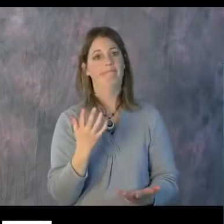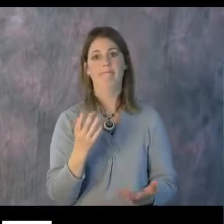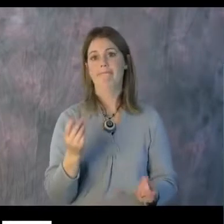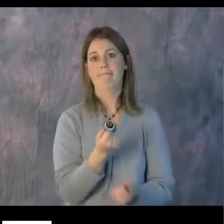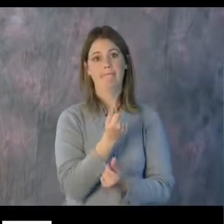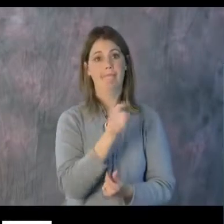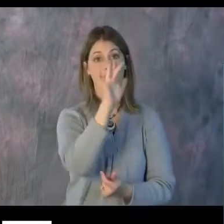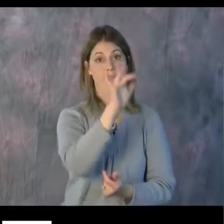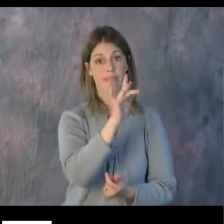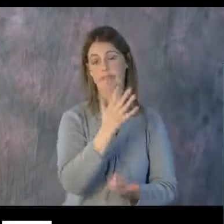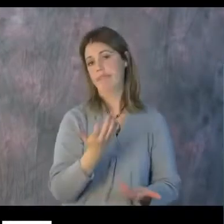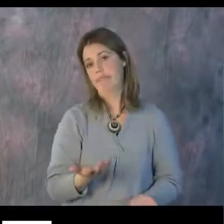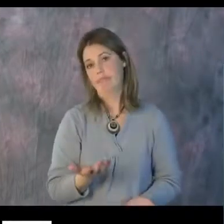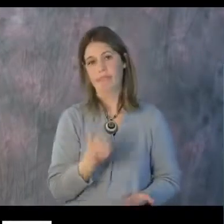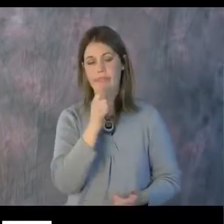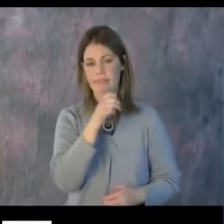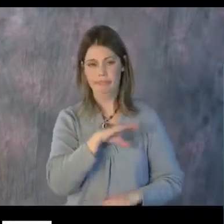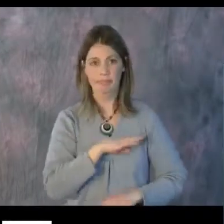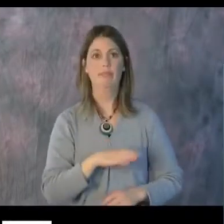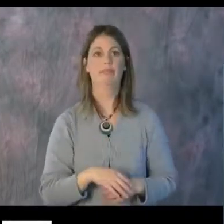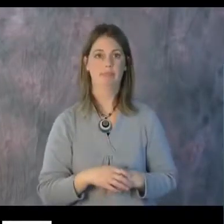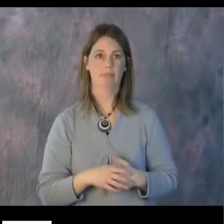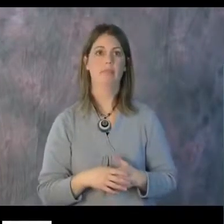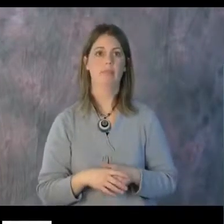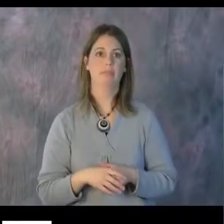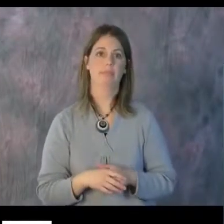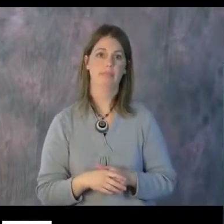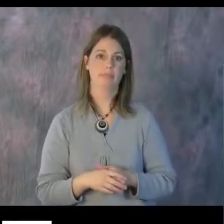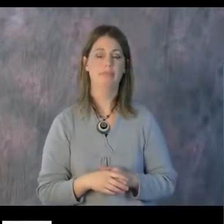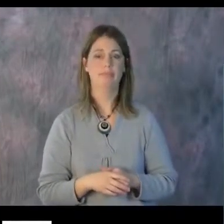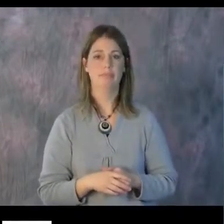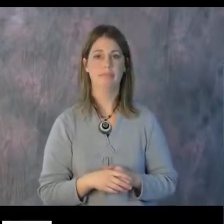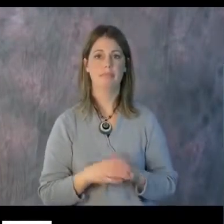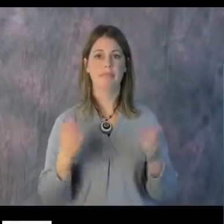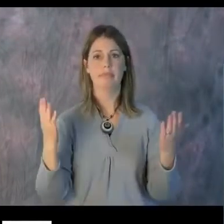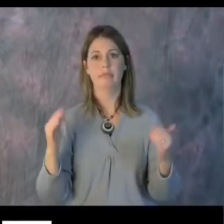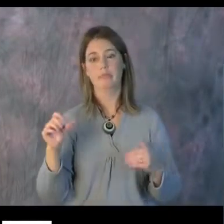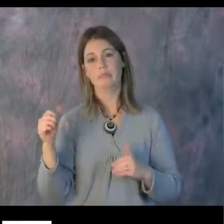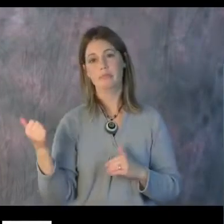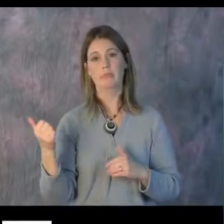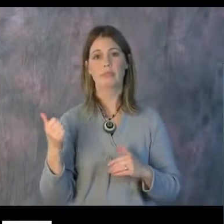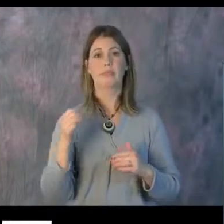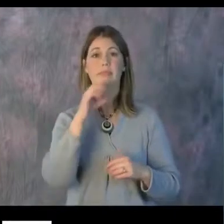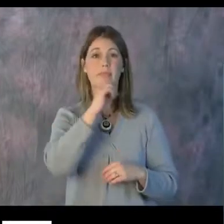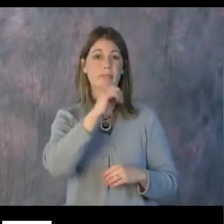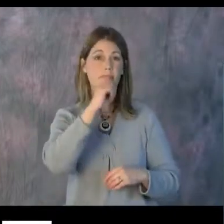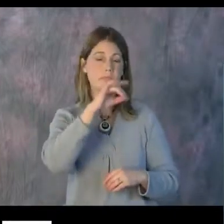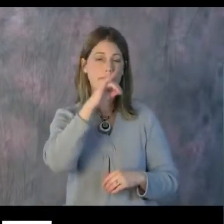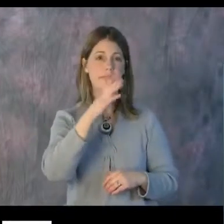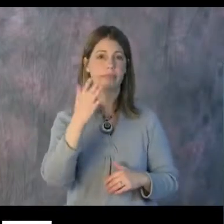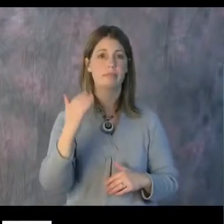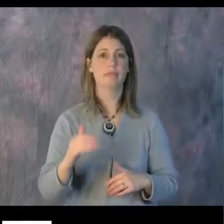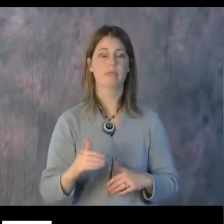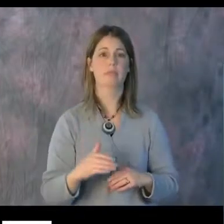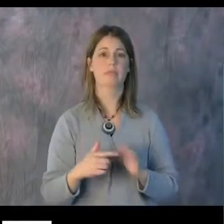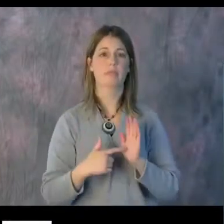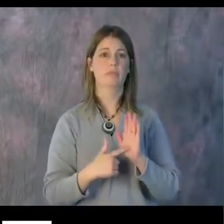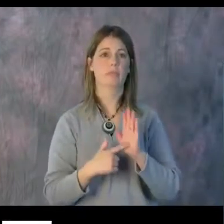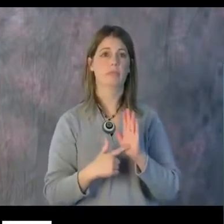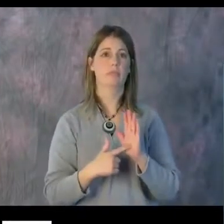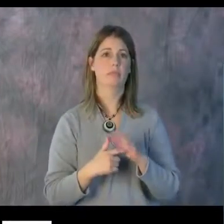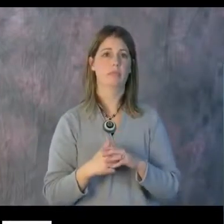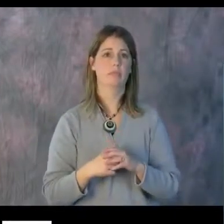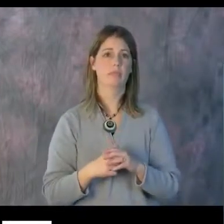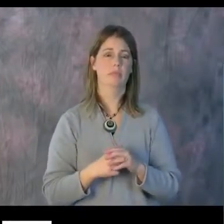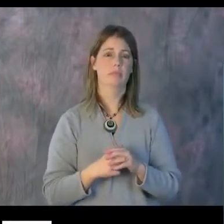they meet that behavior, they get that. If they don't meet that, they don't get their reward at the end.